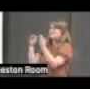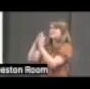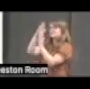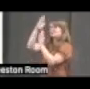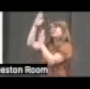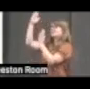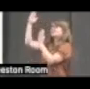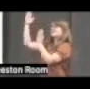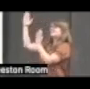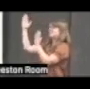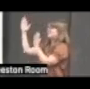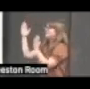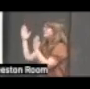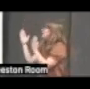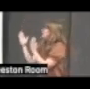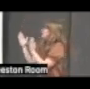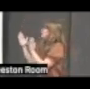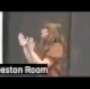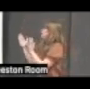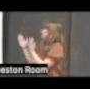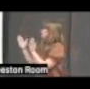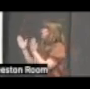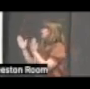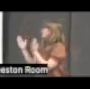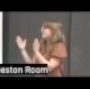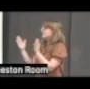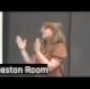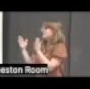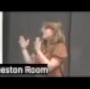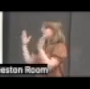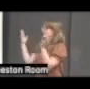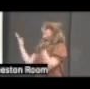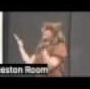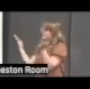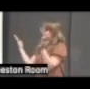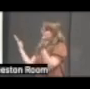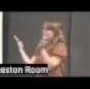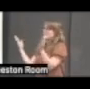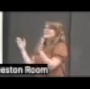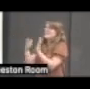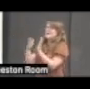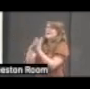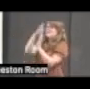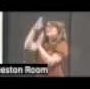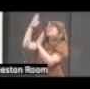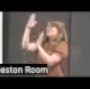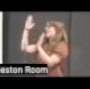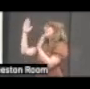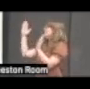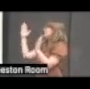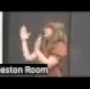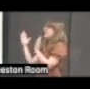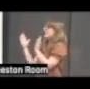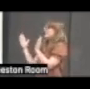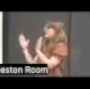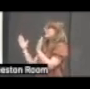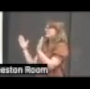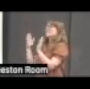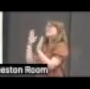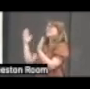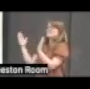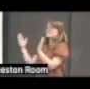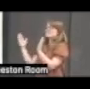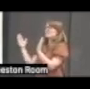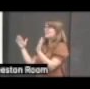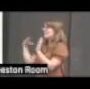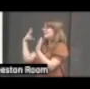knows when they do this extended bleat, we actually have now defined it in the literature. We call it the orgasm bleat. So that means that he's